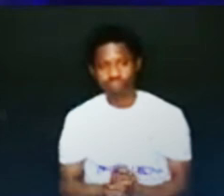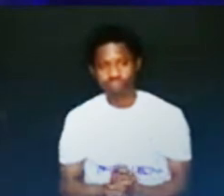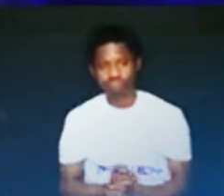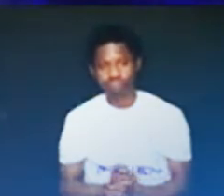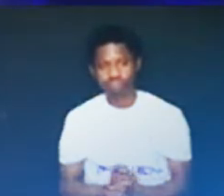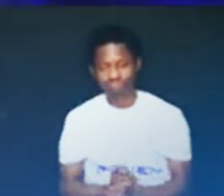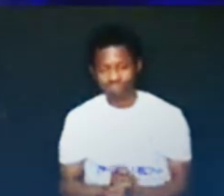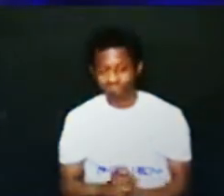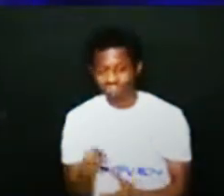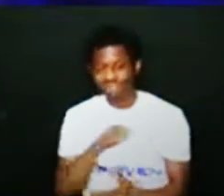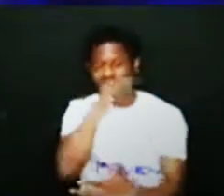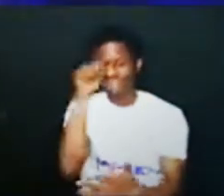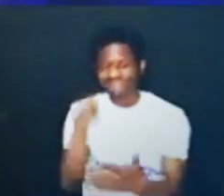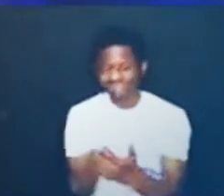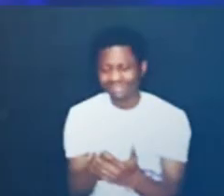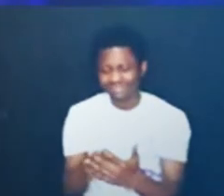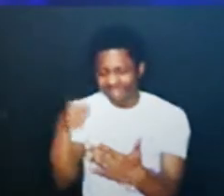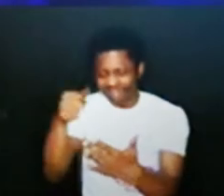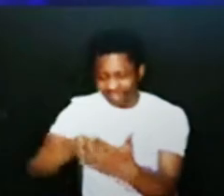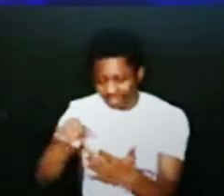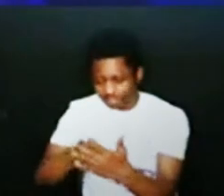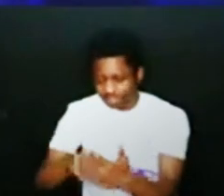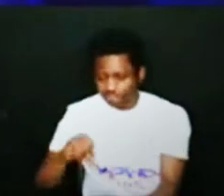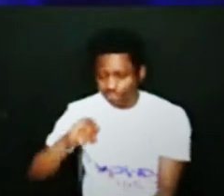Jacob's family line.